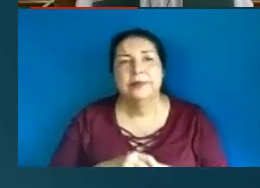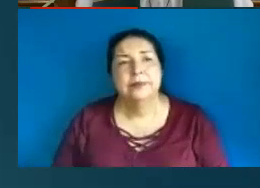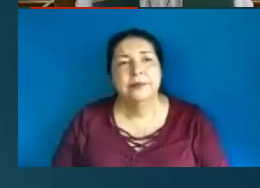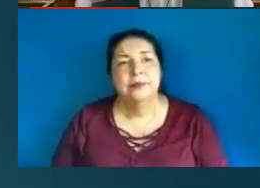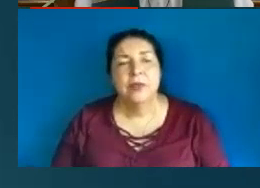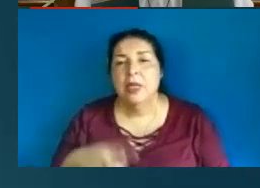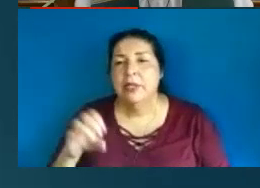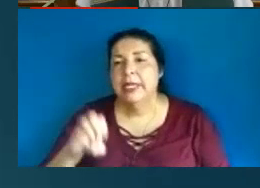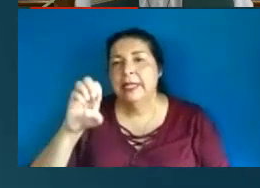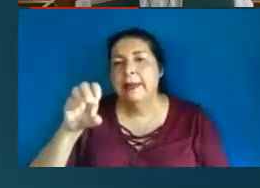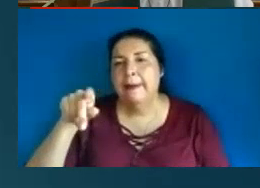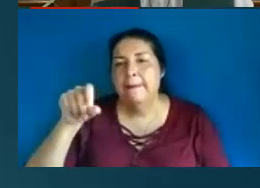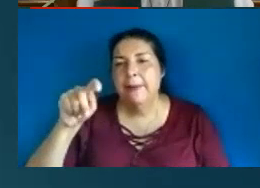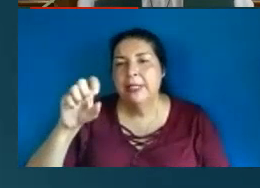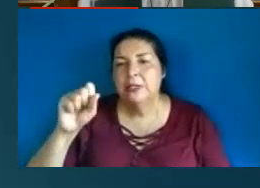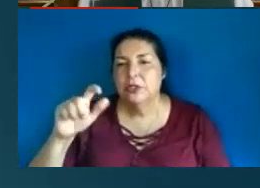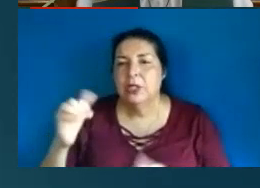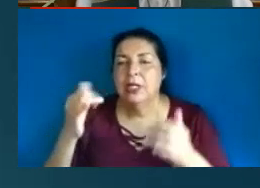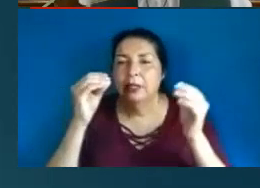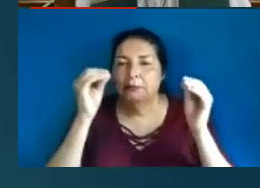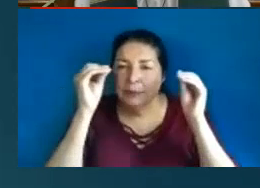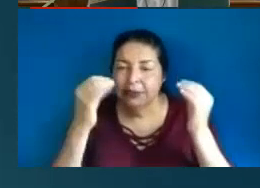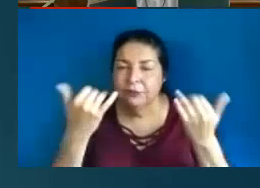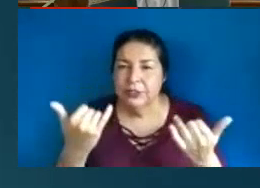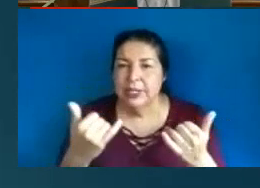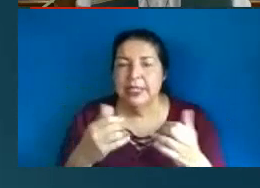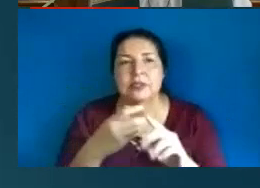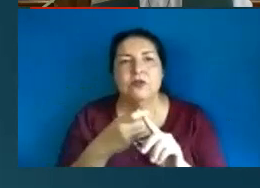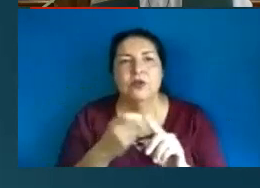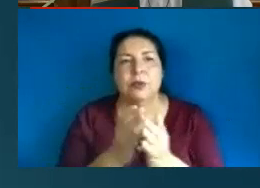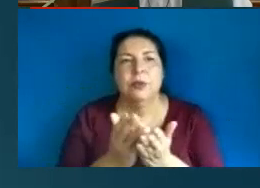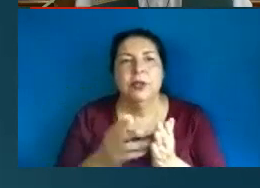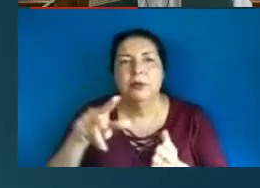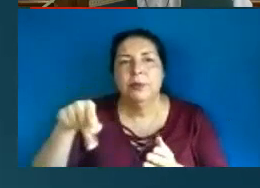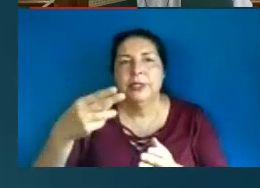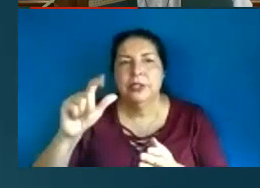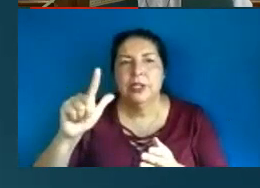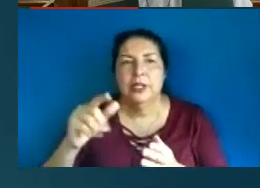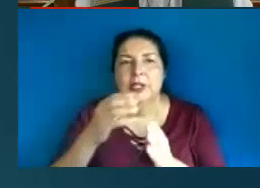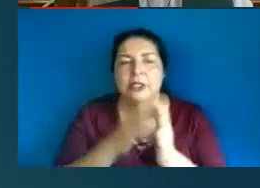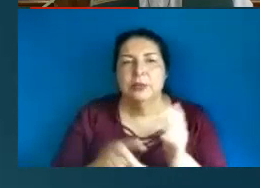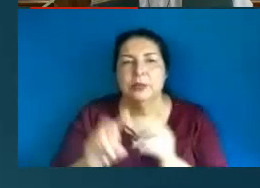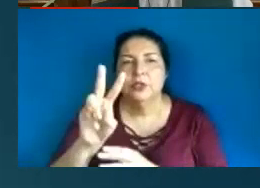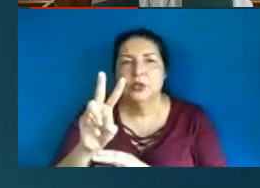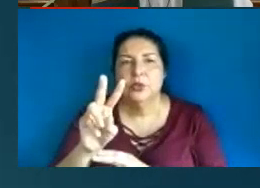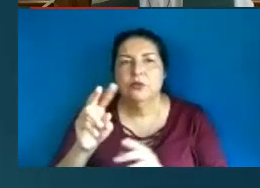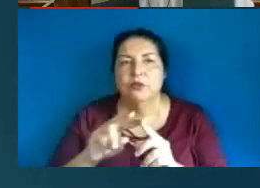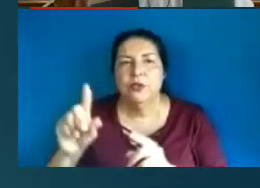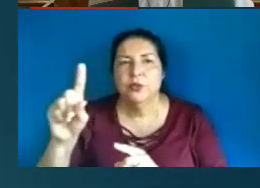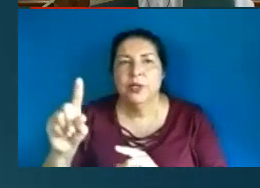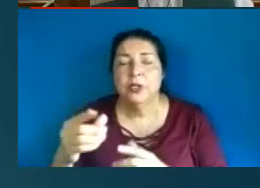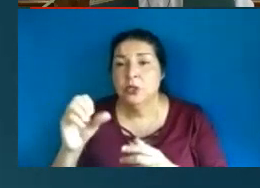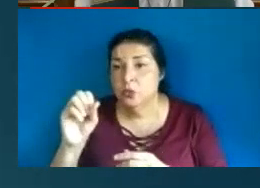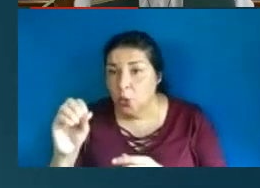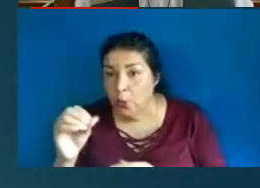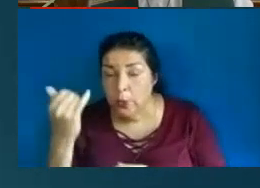The epistle lesson for today comes from the book of Philippians, chapter 2, beginning in verse 1. So if there